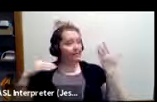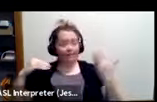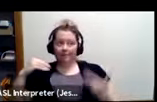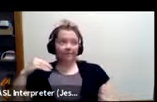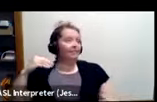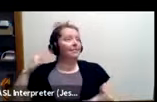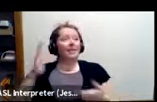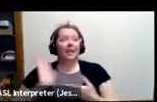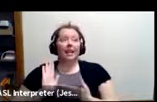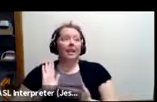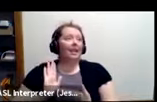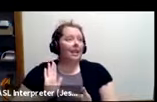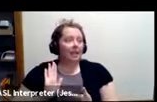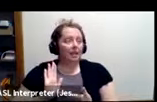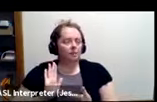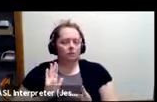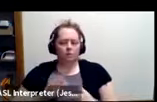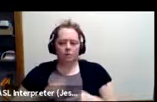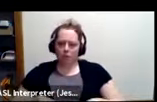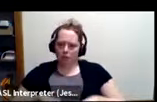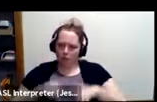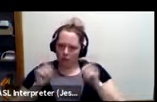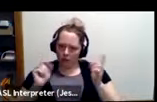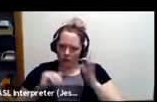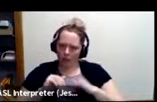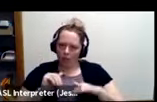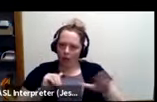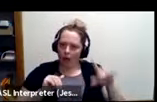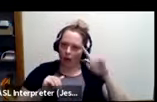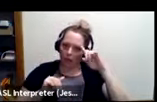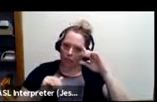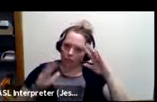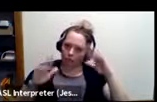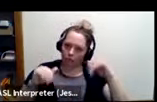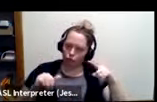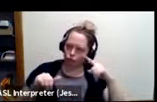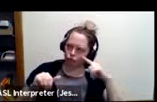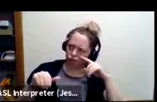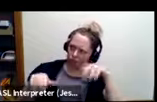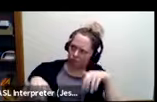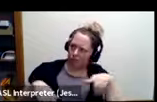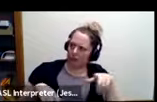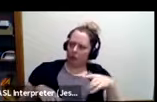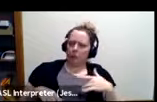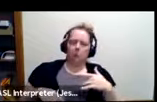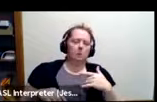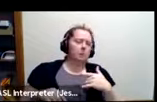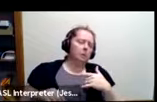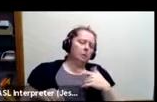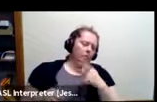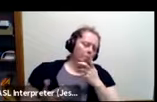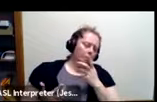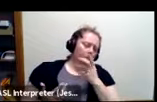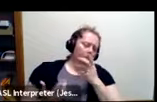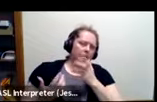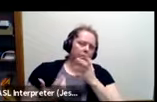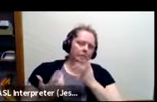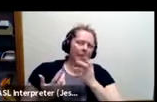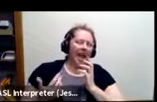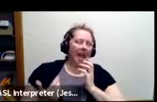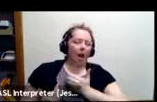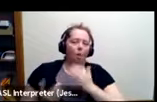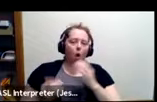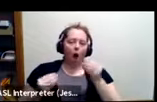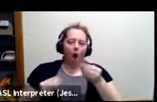but once you got to that interview, they said, I'm not sure if you're gonna fit in with our office, and you didn't get the